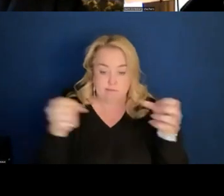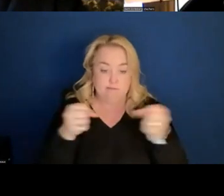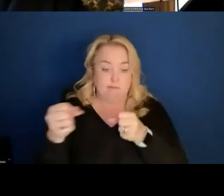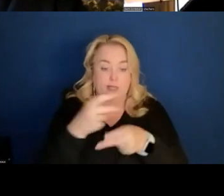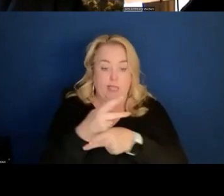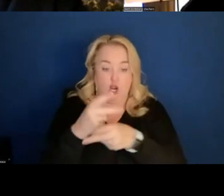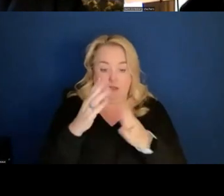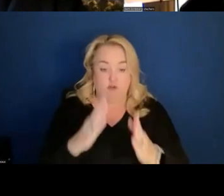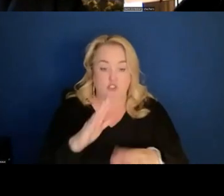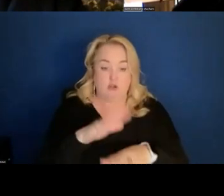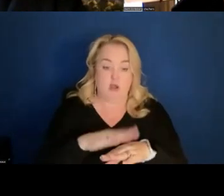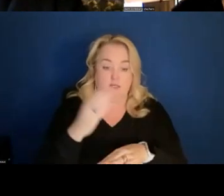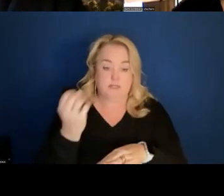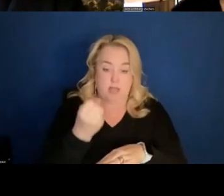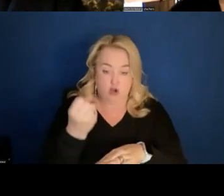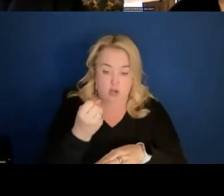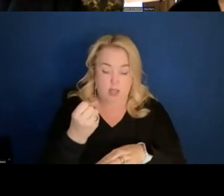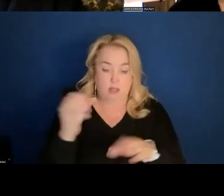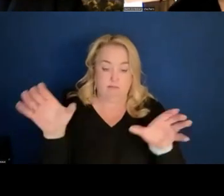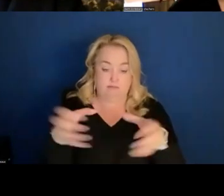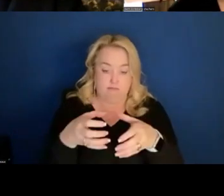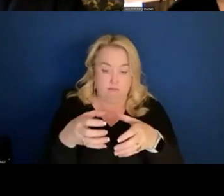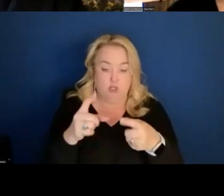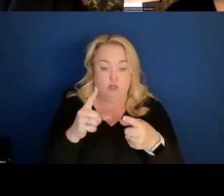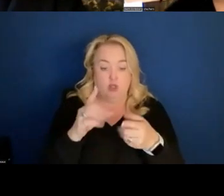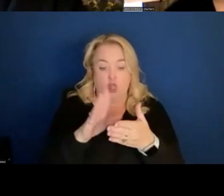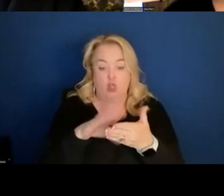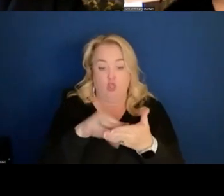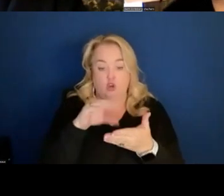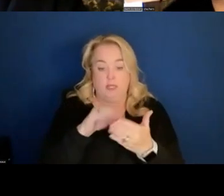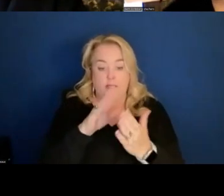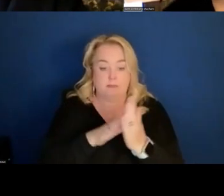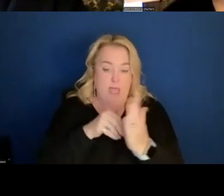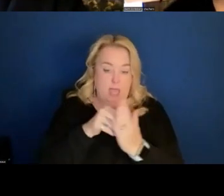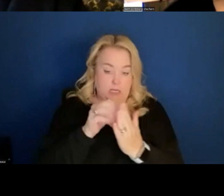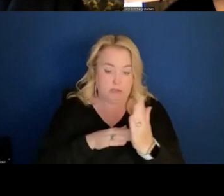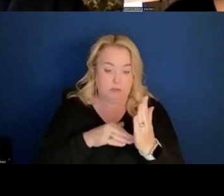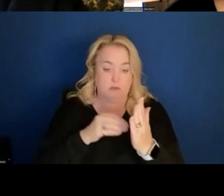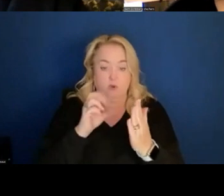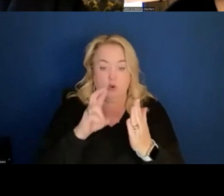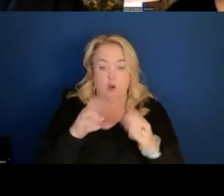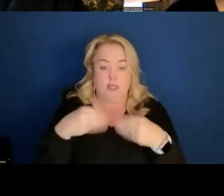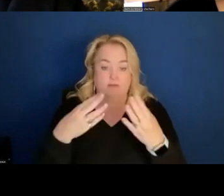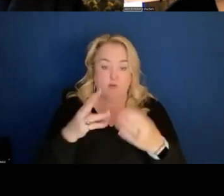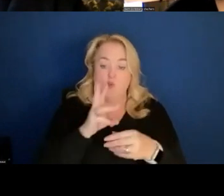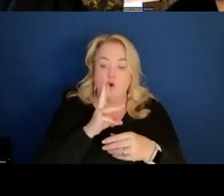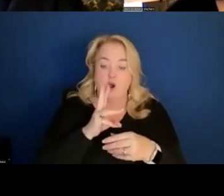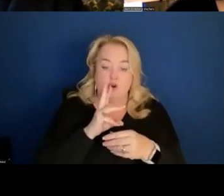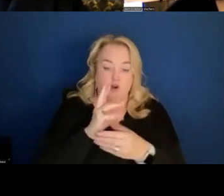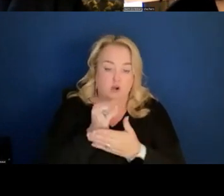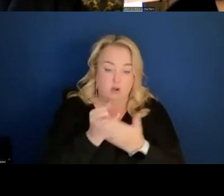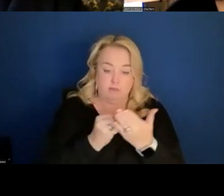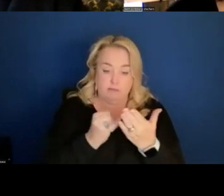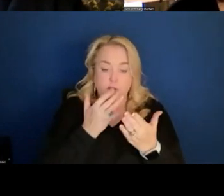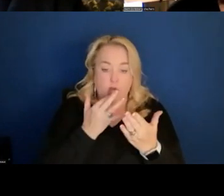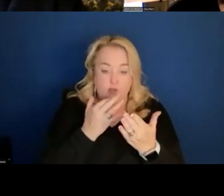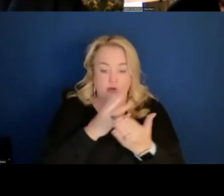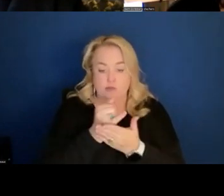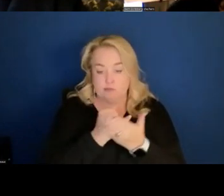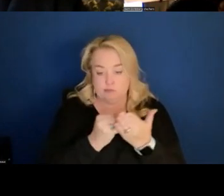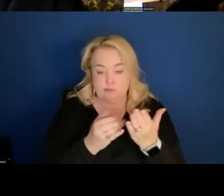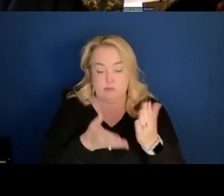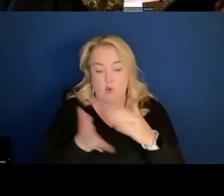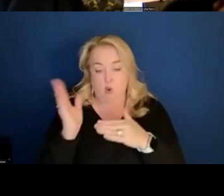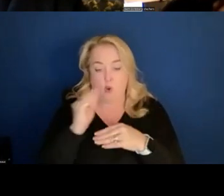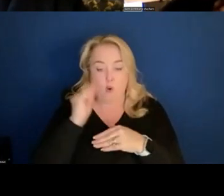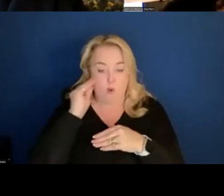on a Saturday and they get together and they learn how to paint. And then we give them a set of watercolors and a sketch pad, and they can go home and